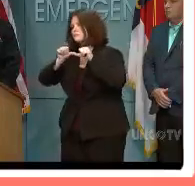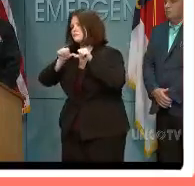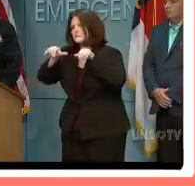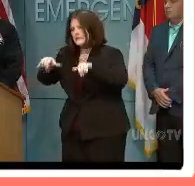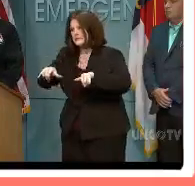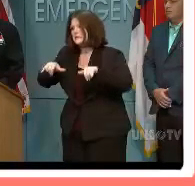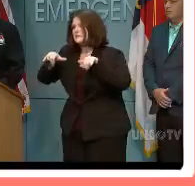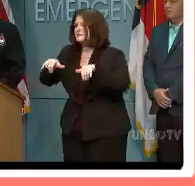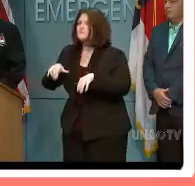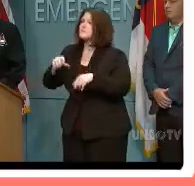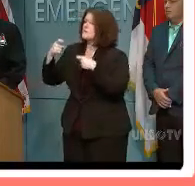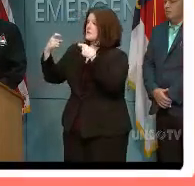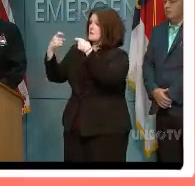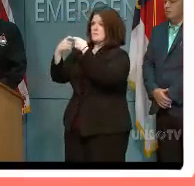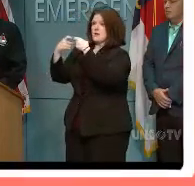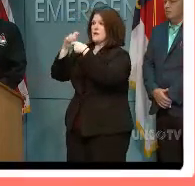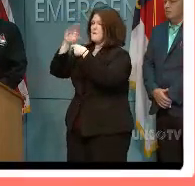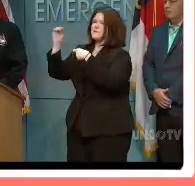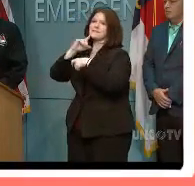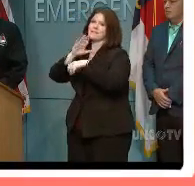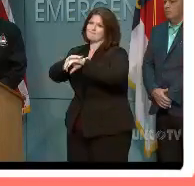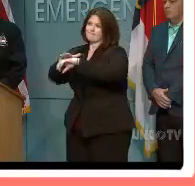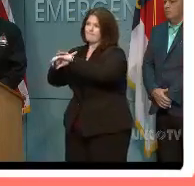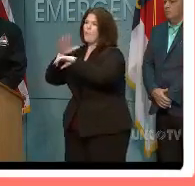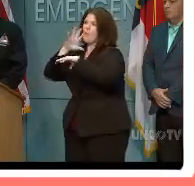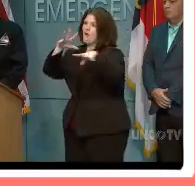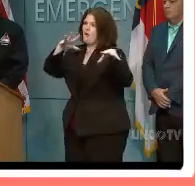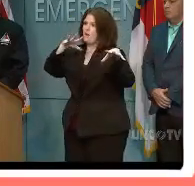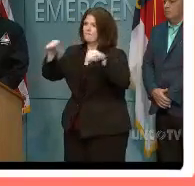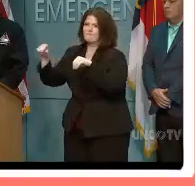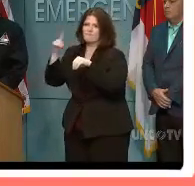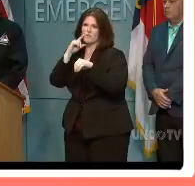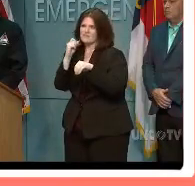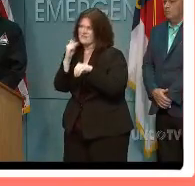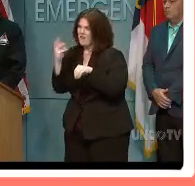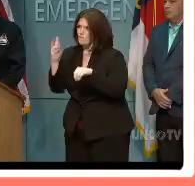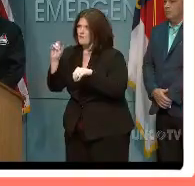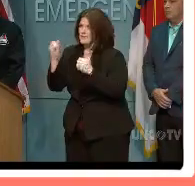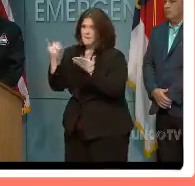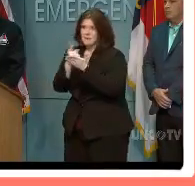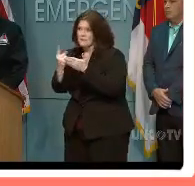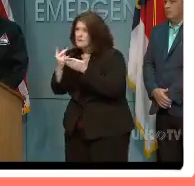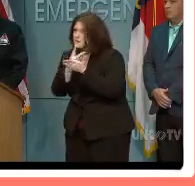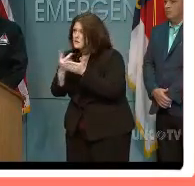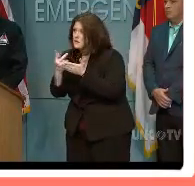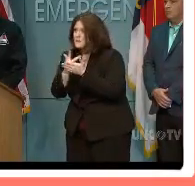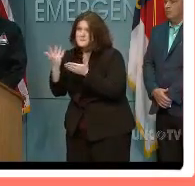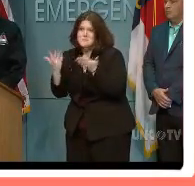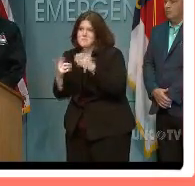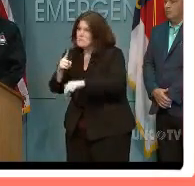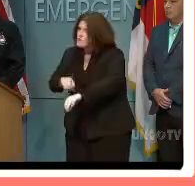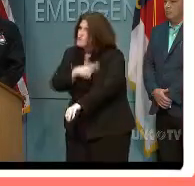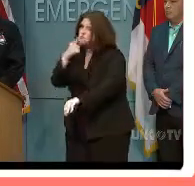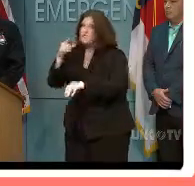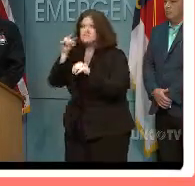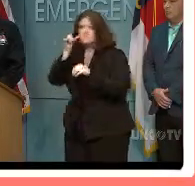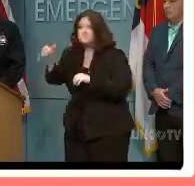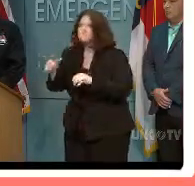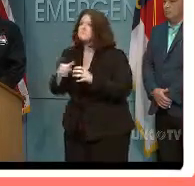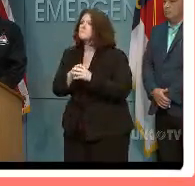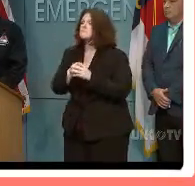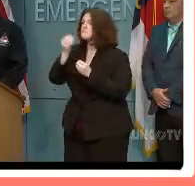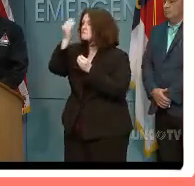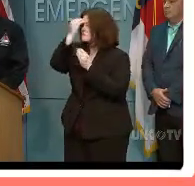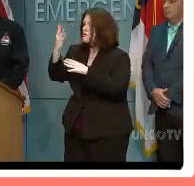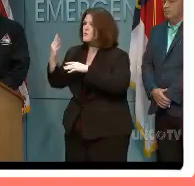Utilities say expect to lose power for several days, and maybe longer. Know that the storm